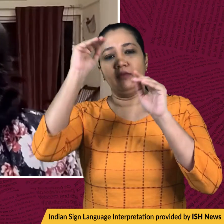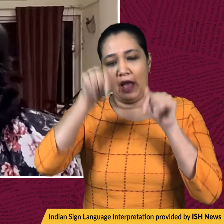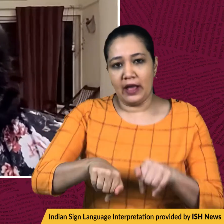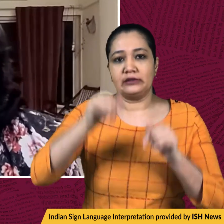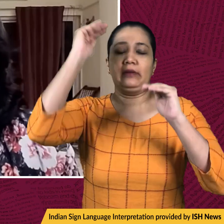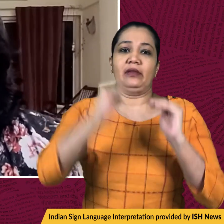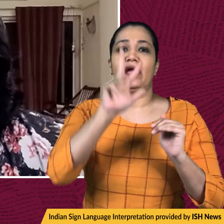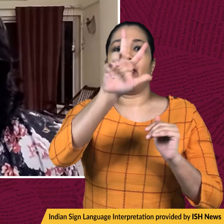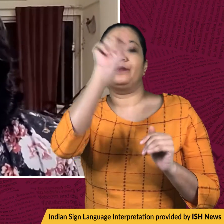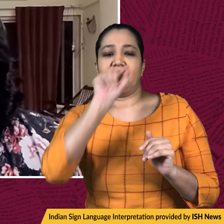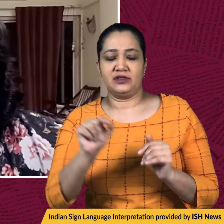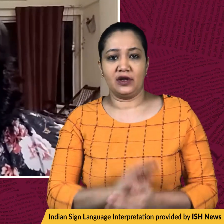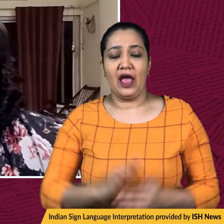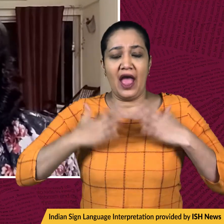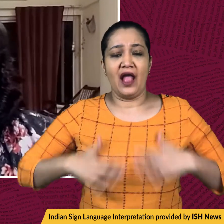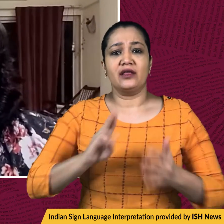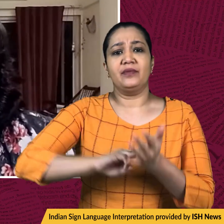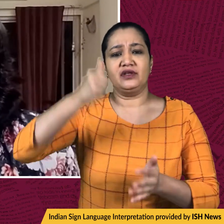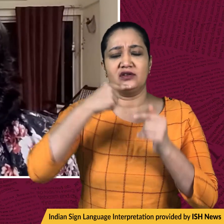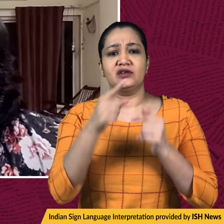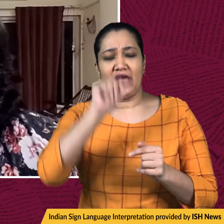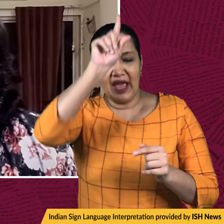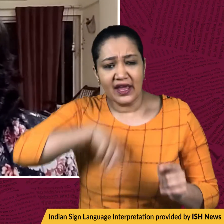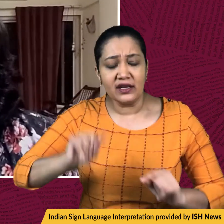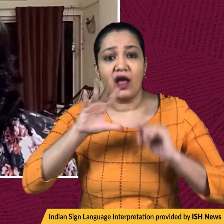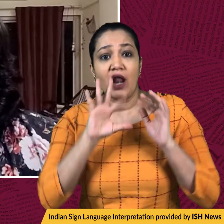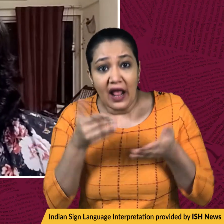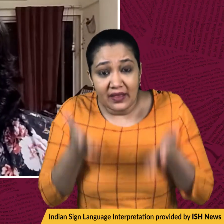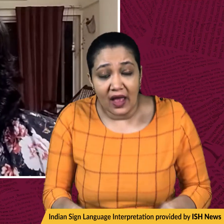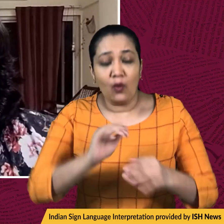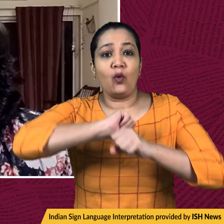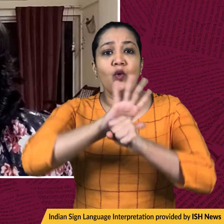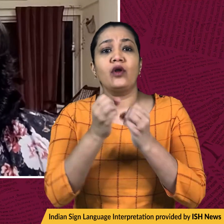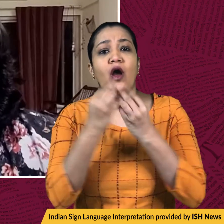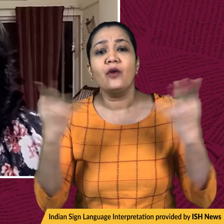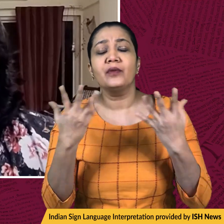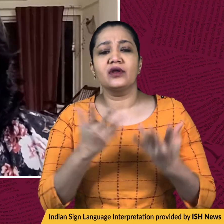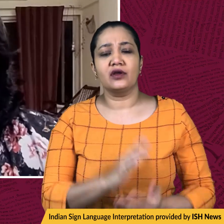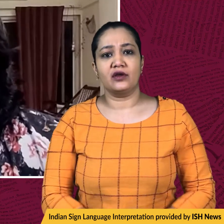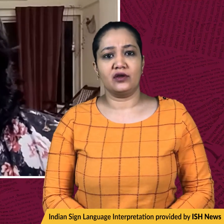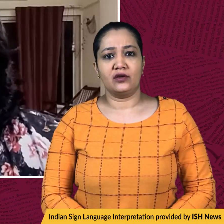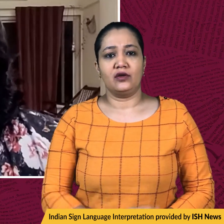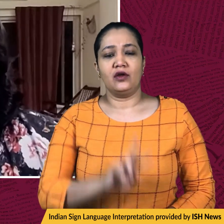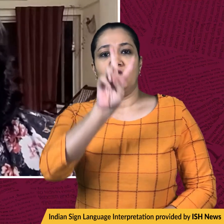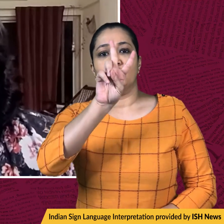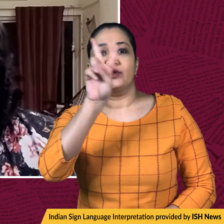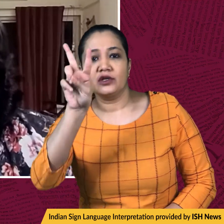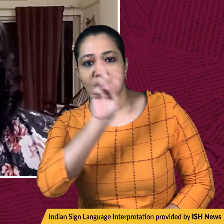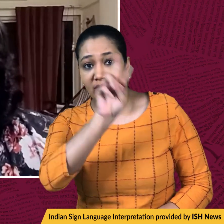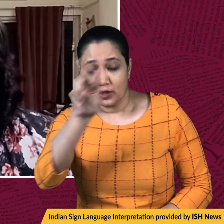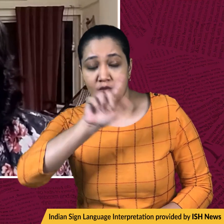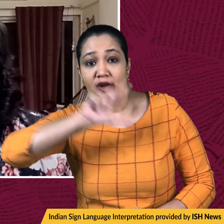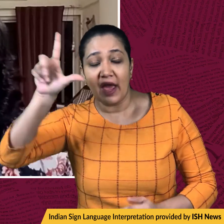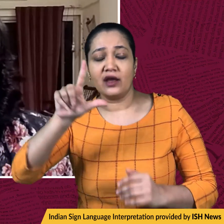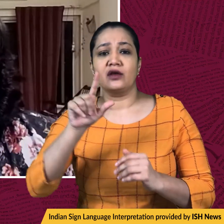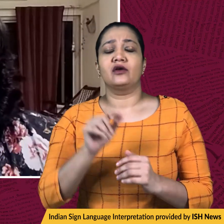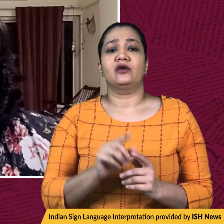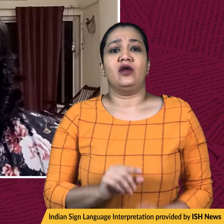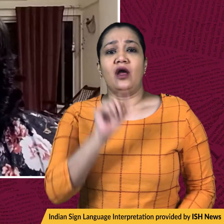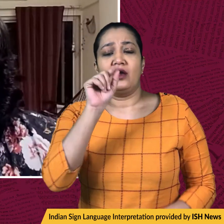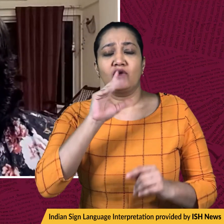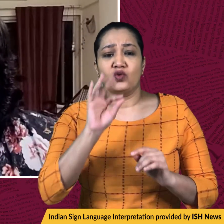before. According to the Health Ministry, India's active caseload is currently at over 22 lakh, and the